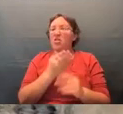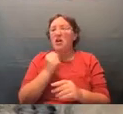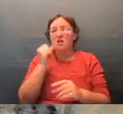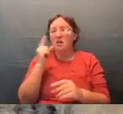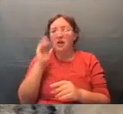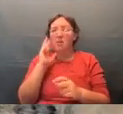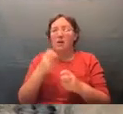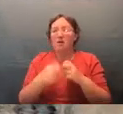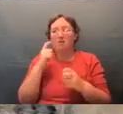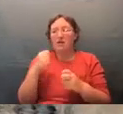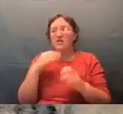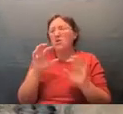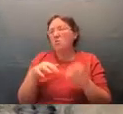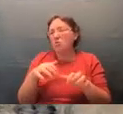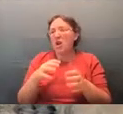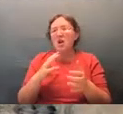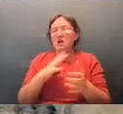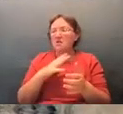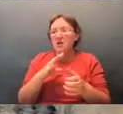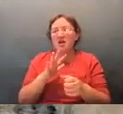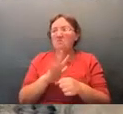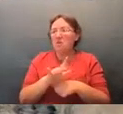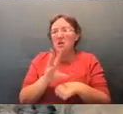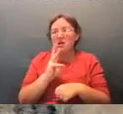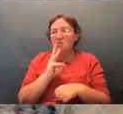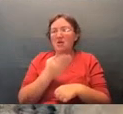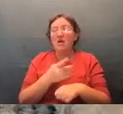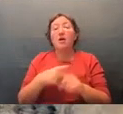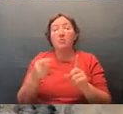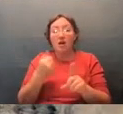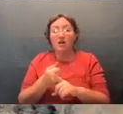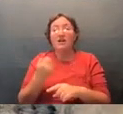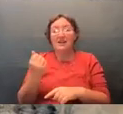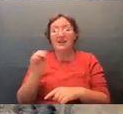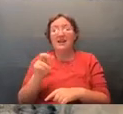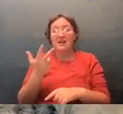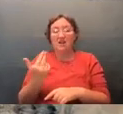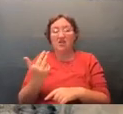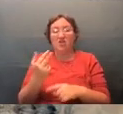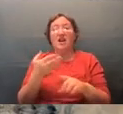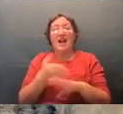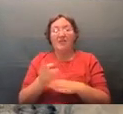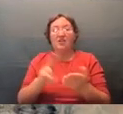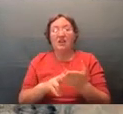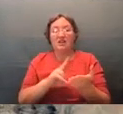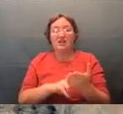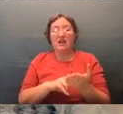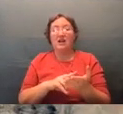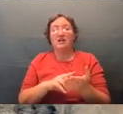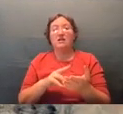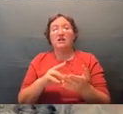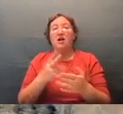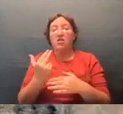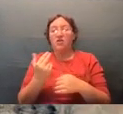issue because of the amount of rain and water up here. But in 1913, after they signed the contract, 13